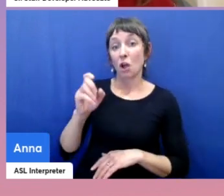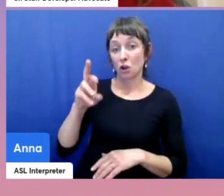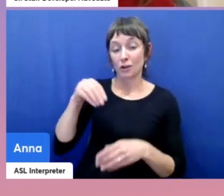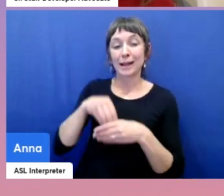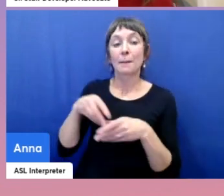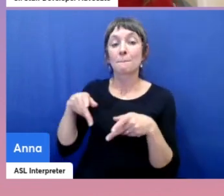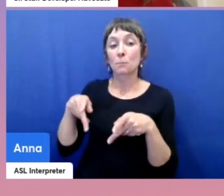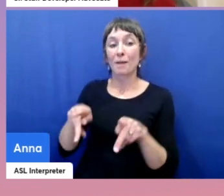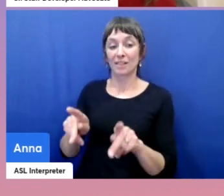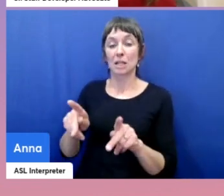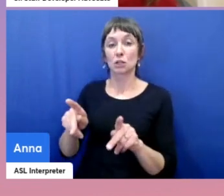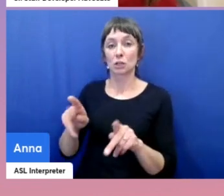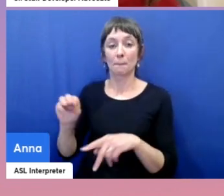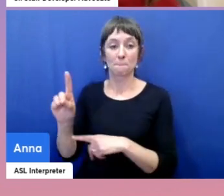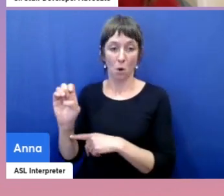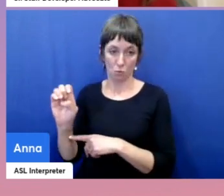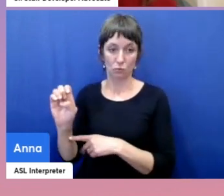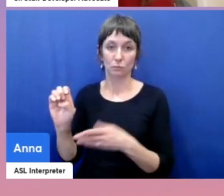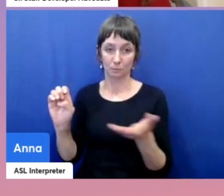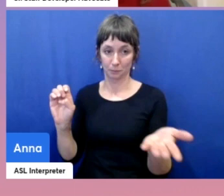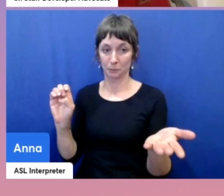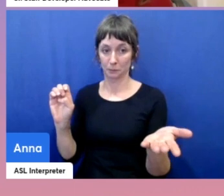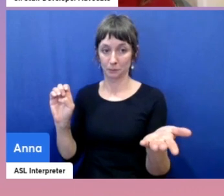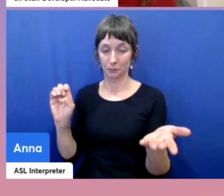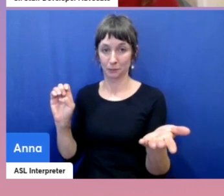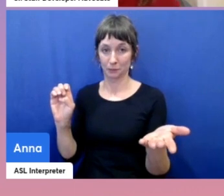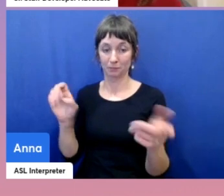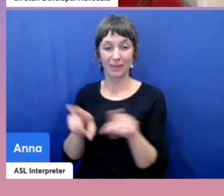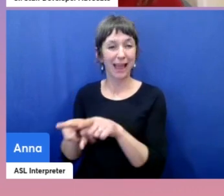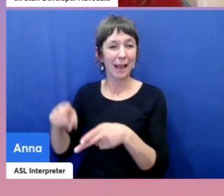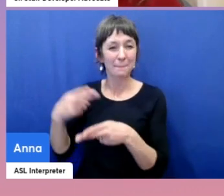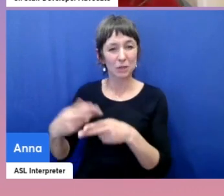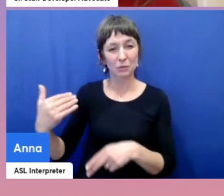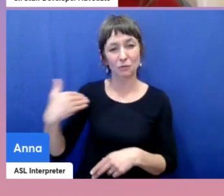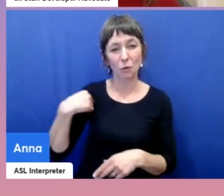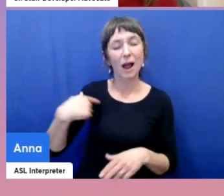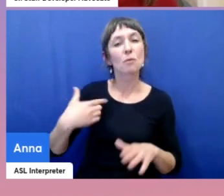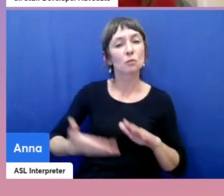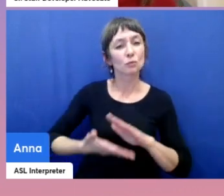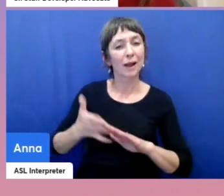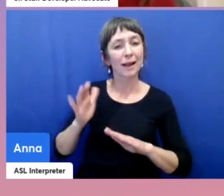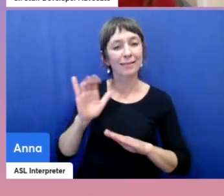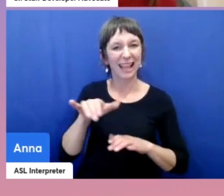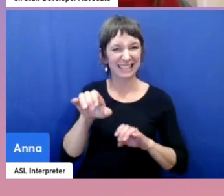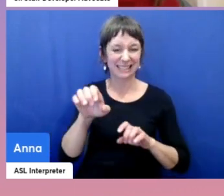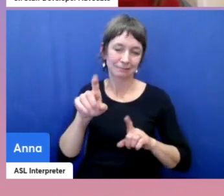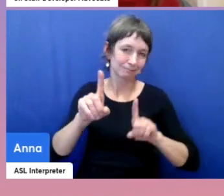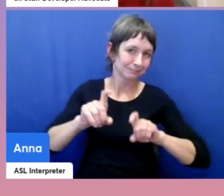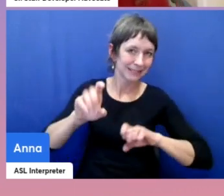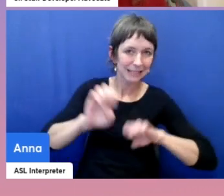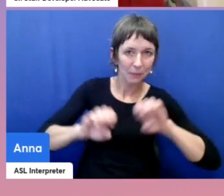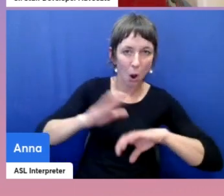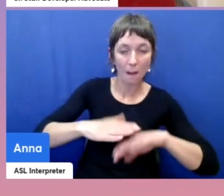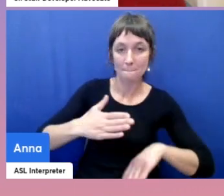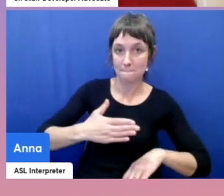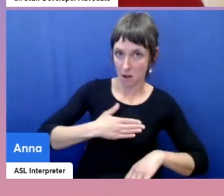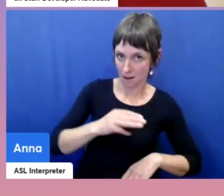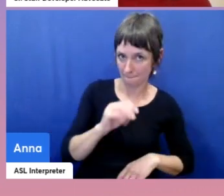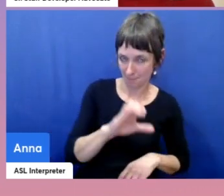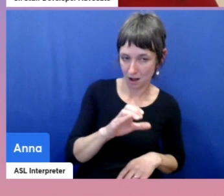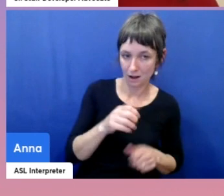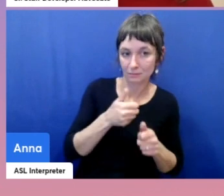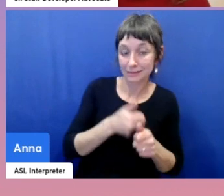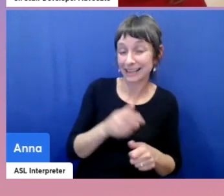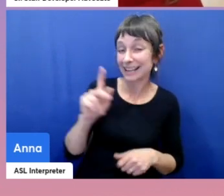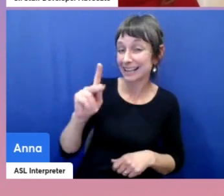per the K0s docs. And as I mentioned before, I was running this little experiment on my M1 Mac, and according to the K0s